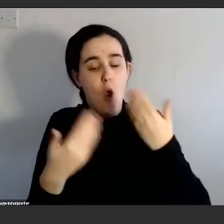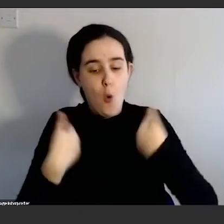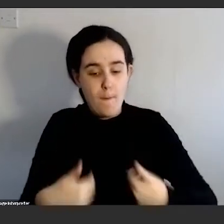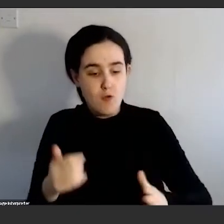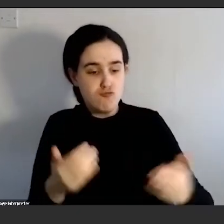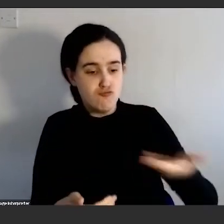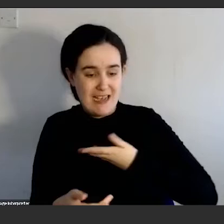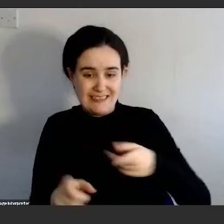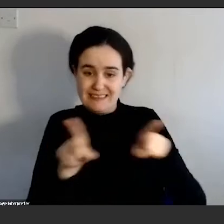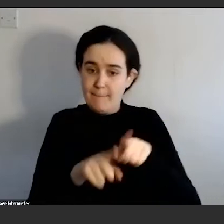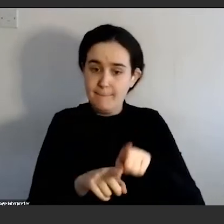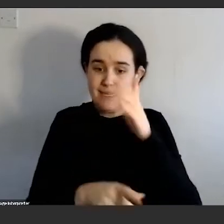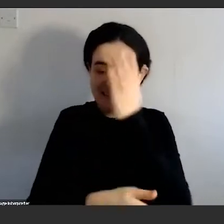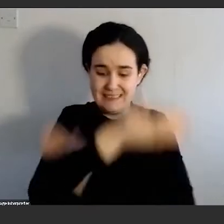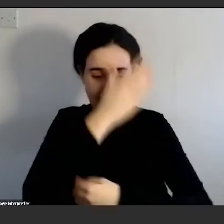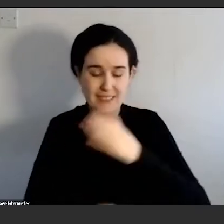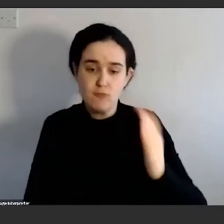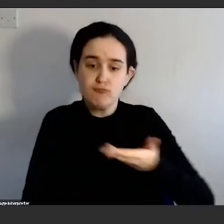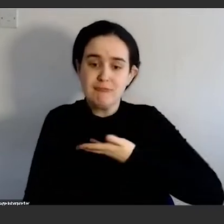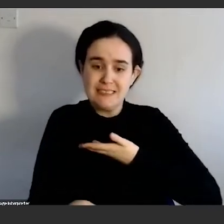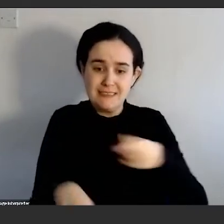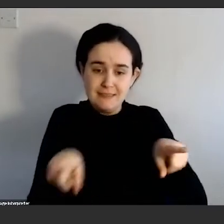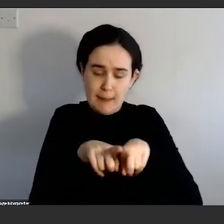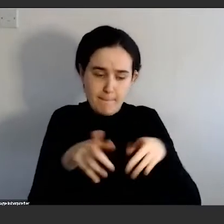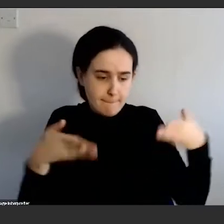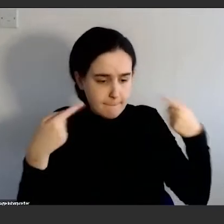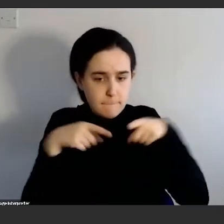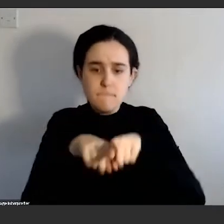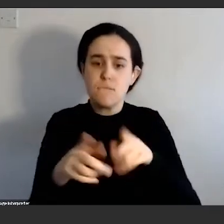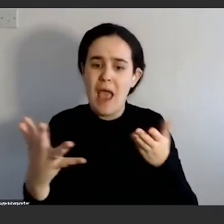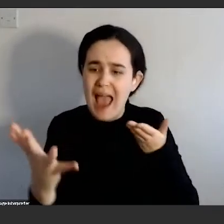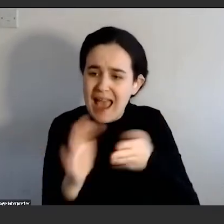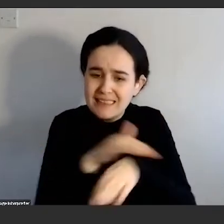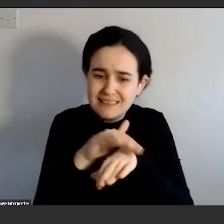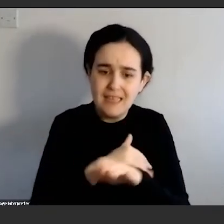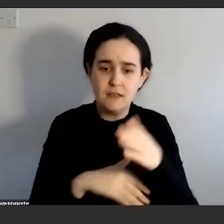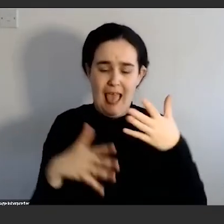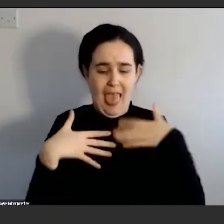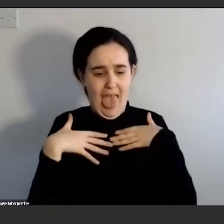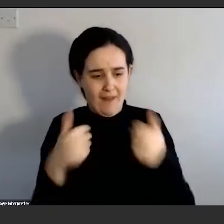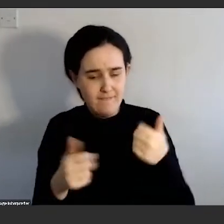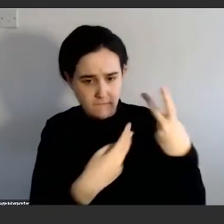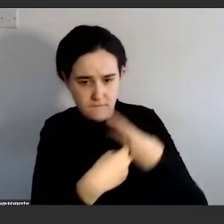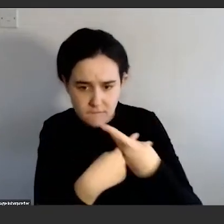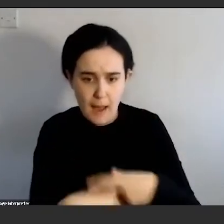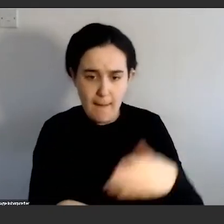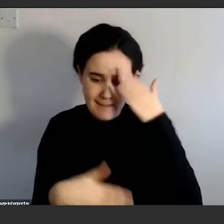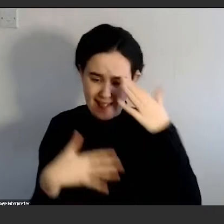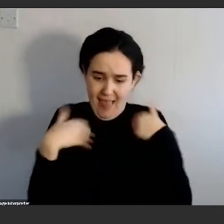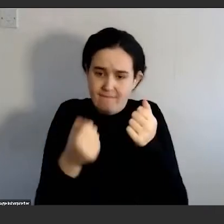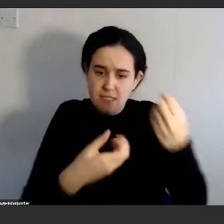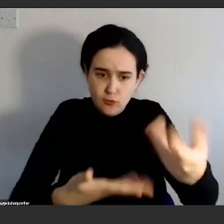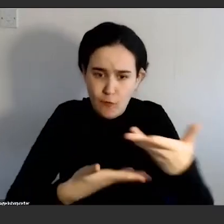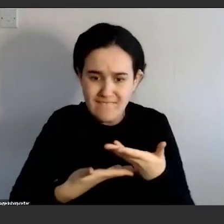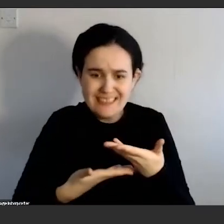introduced in many countries for people with mental health conditions and psychosocial